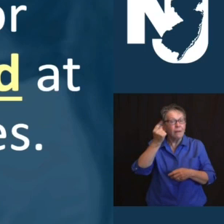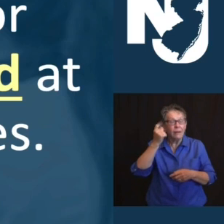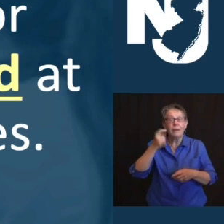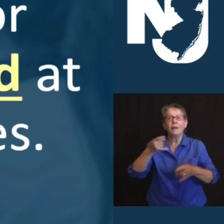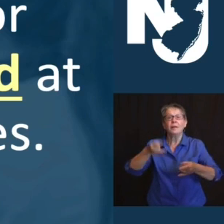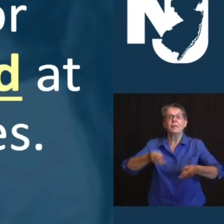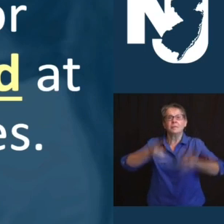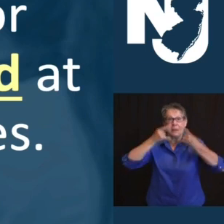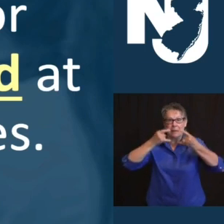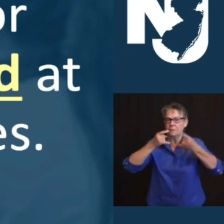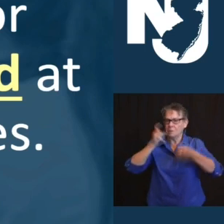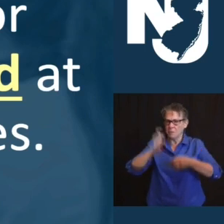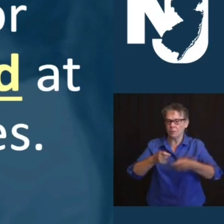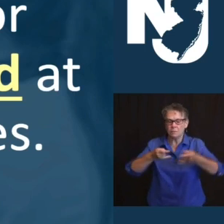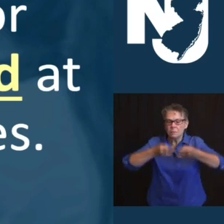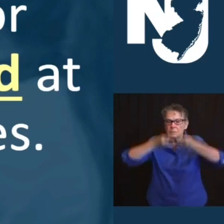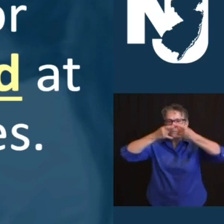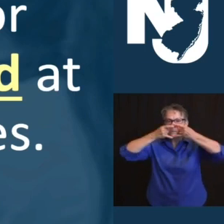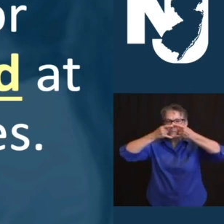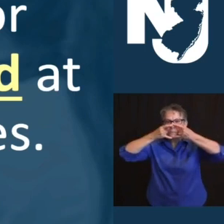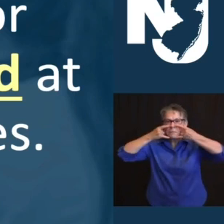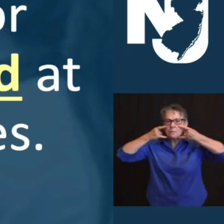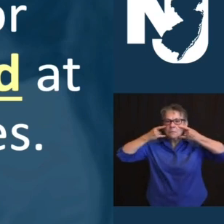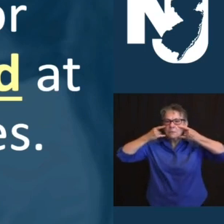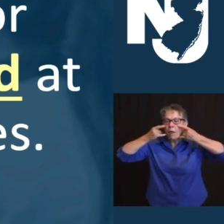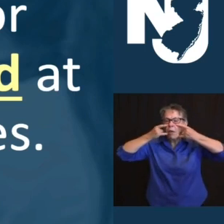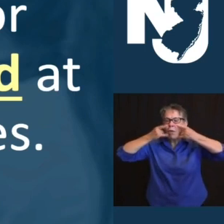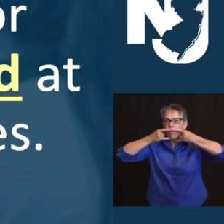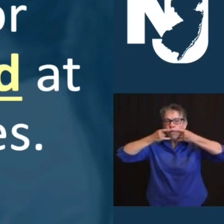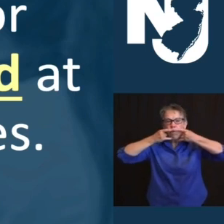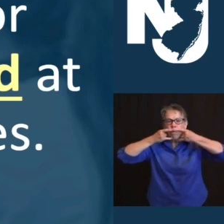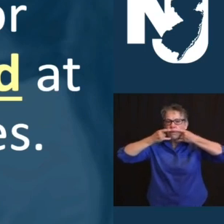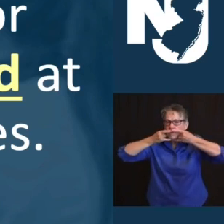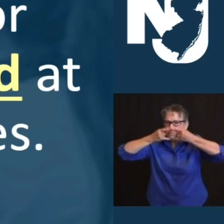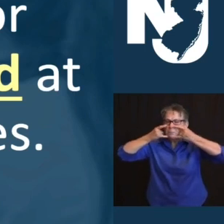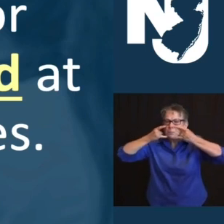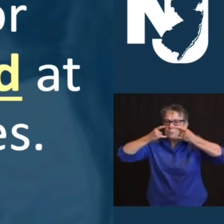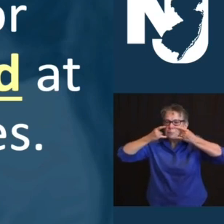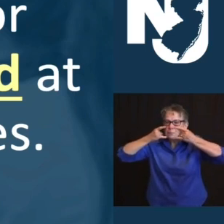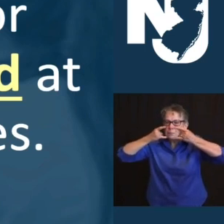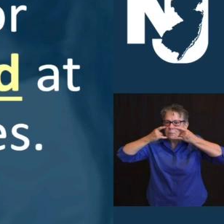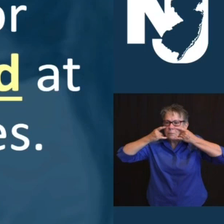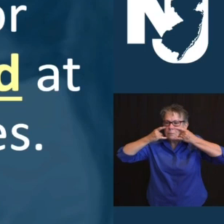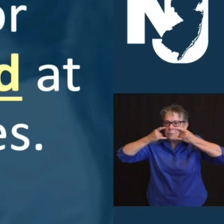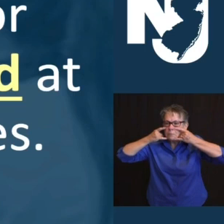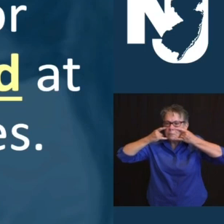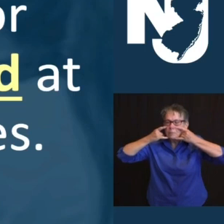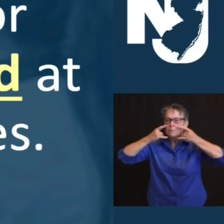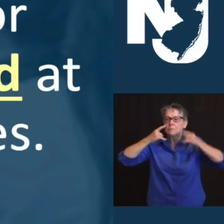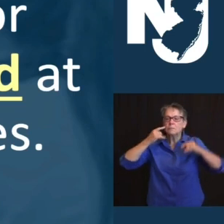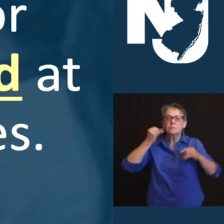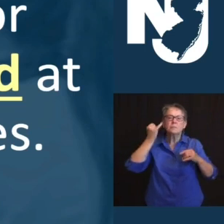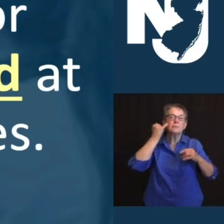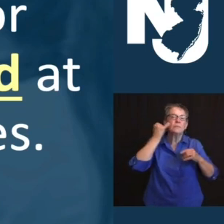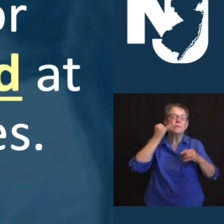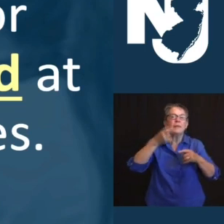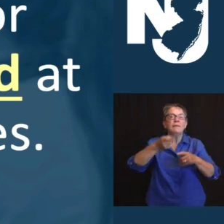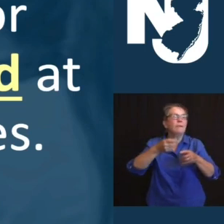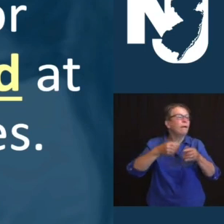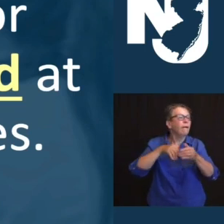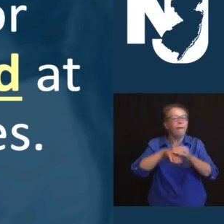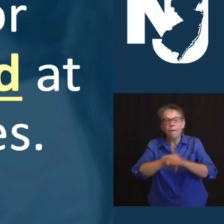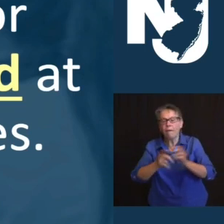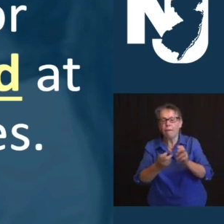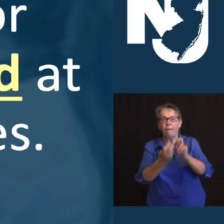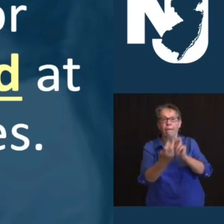eat or drink, or for religious purposes, or your personal health and safety requires it. Wearing a